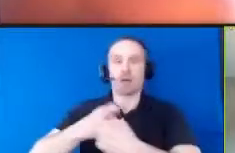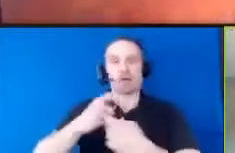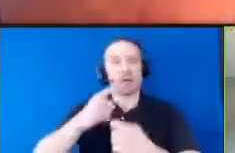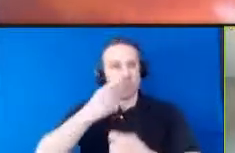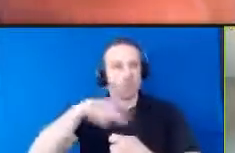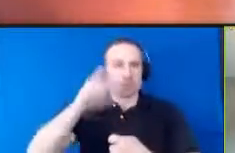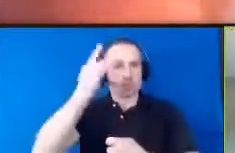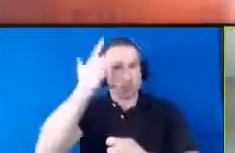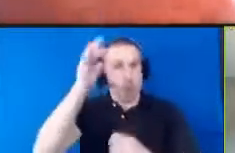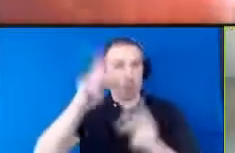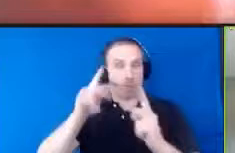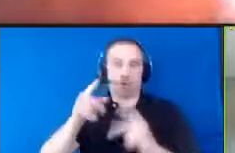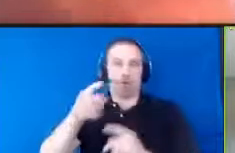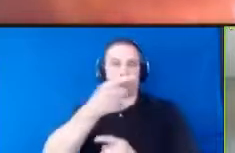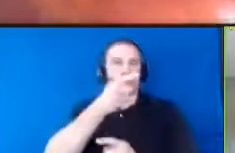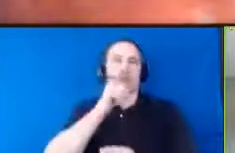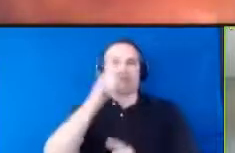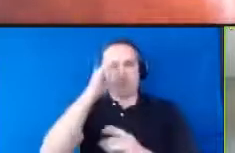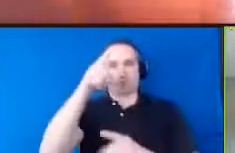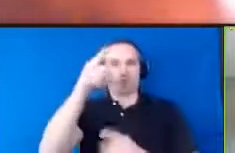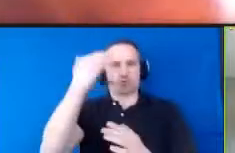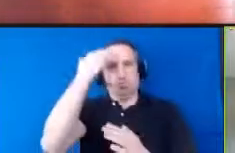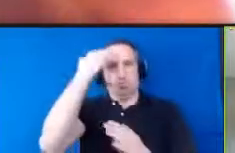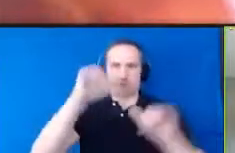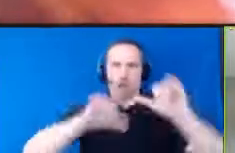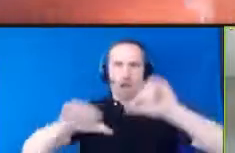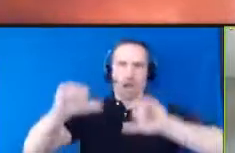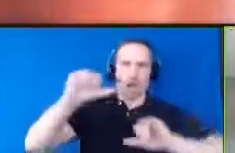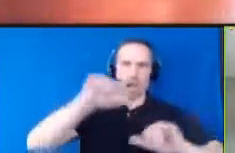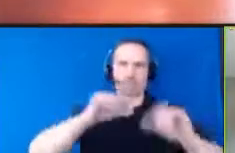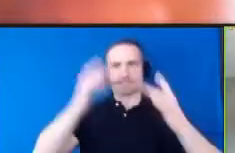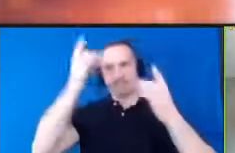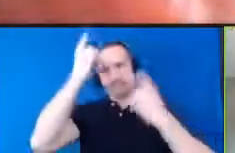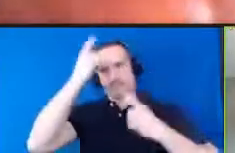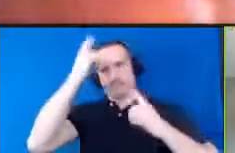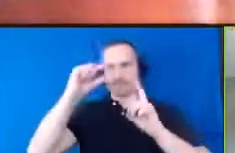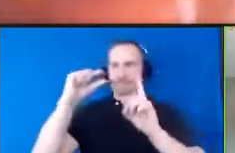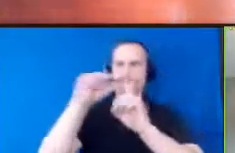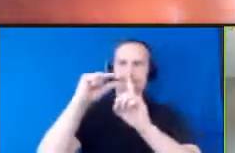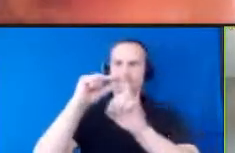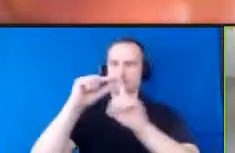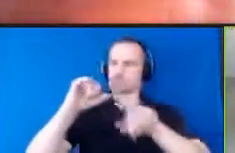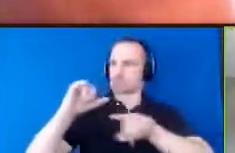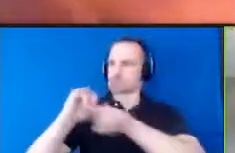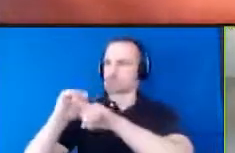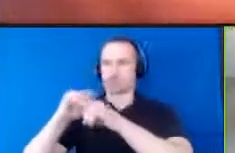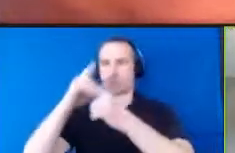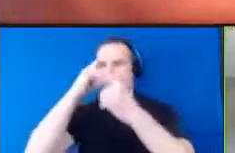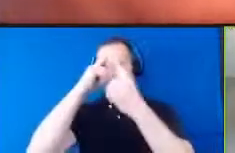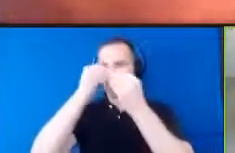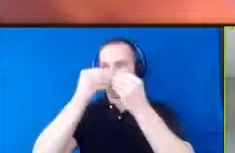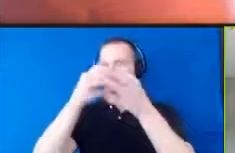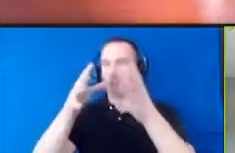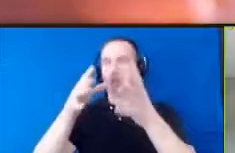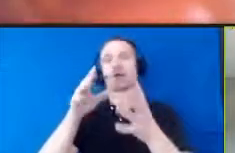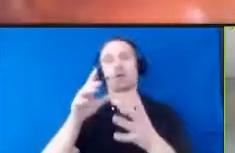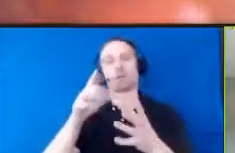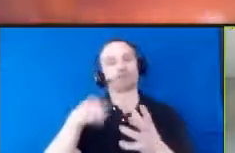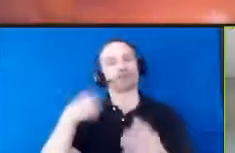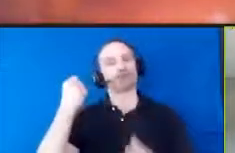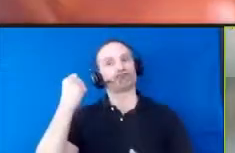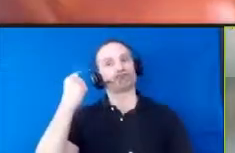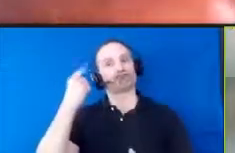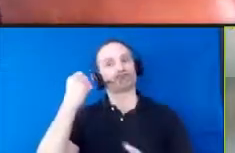infectious diseases. I'd be lost if I was doing your jobs. So I like it that it's very readable. I do like CDC as